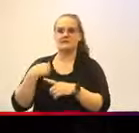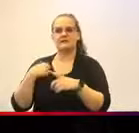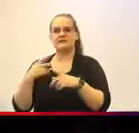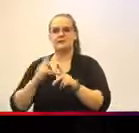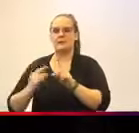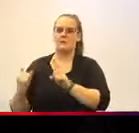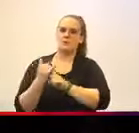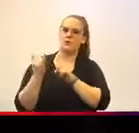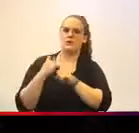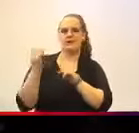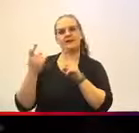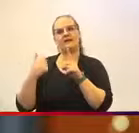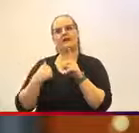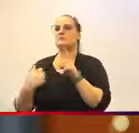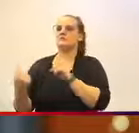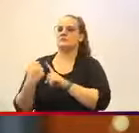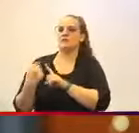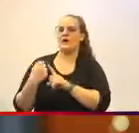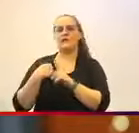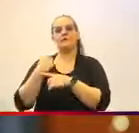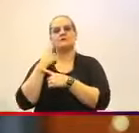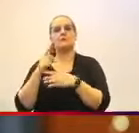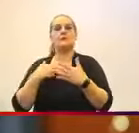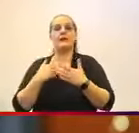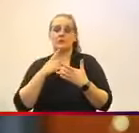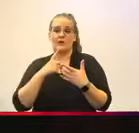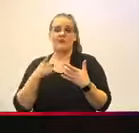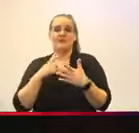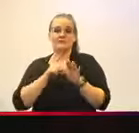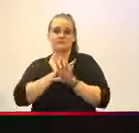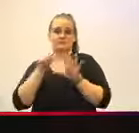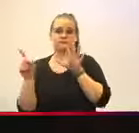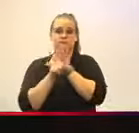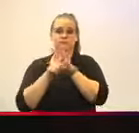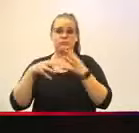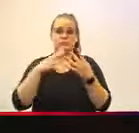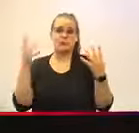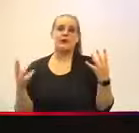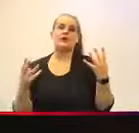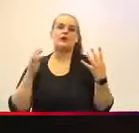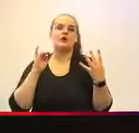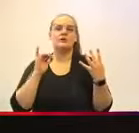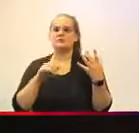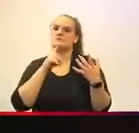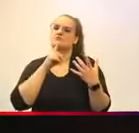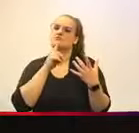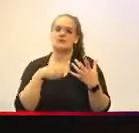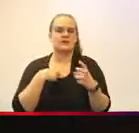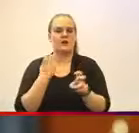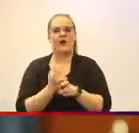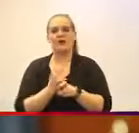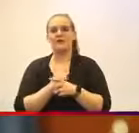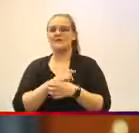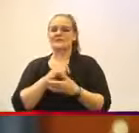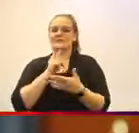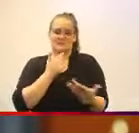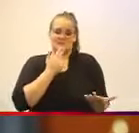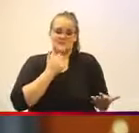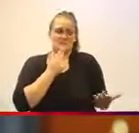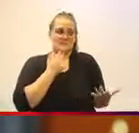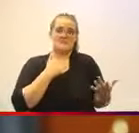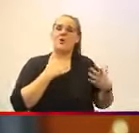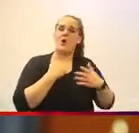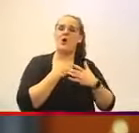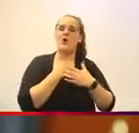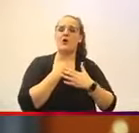for being openly queer, which was very hard. In such a small rural town, there was a